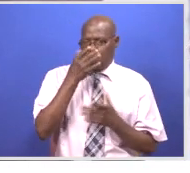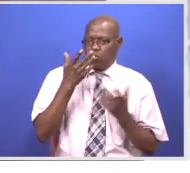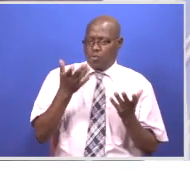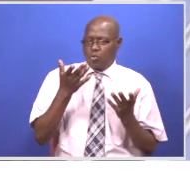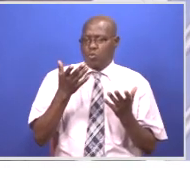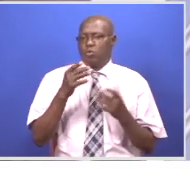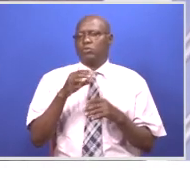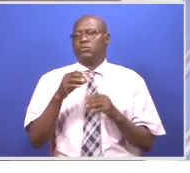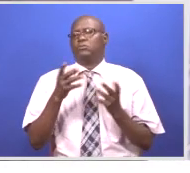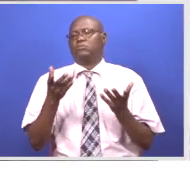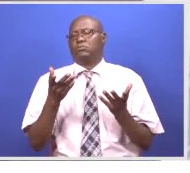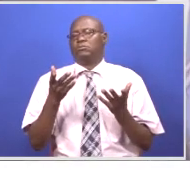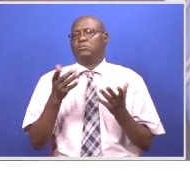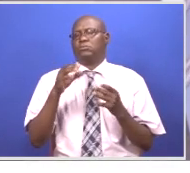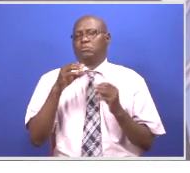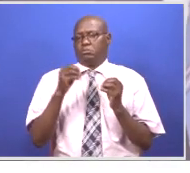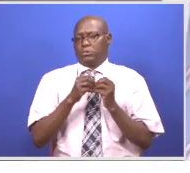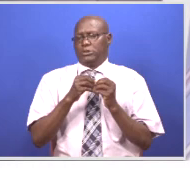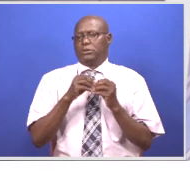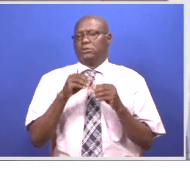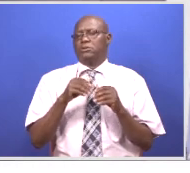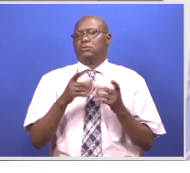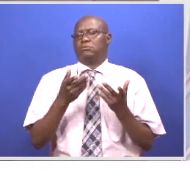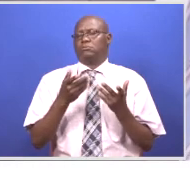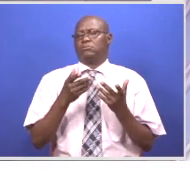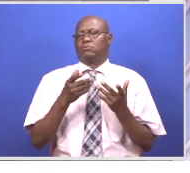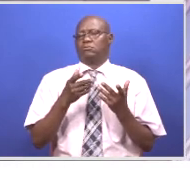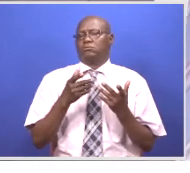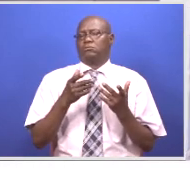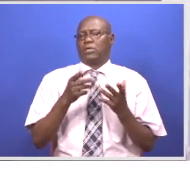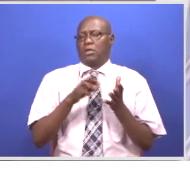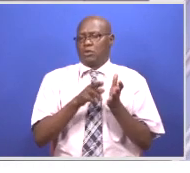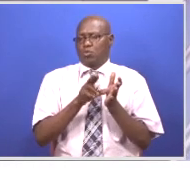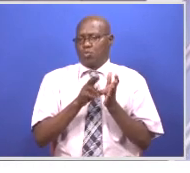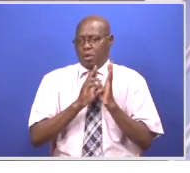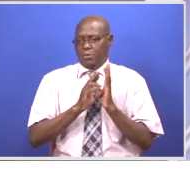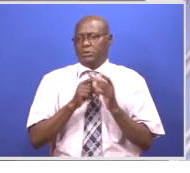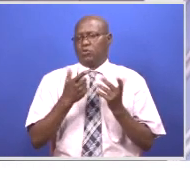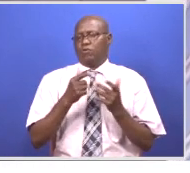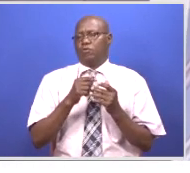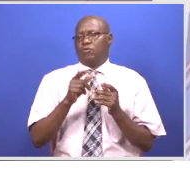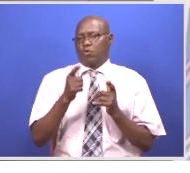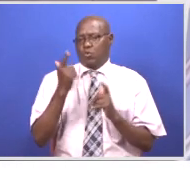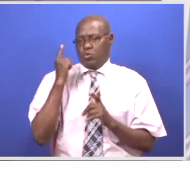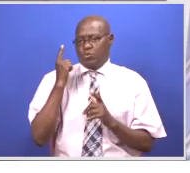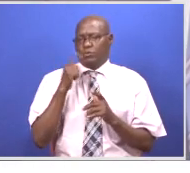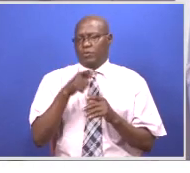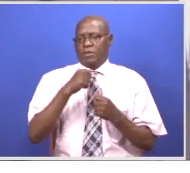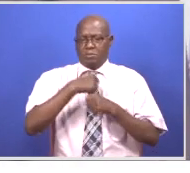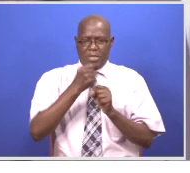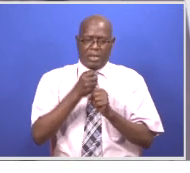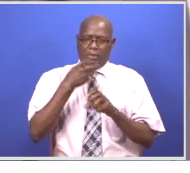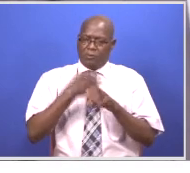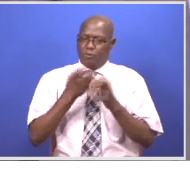the requirements of the law. And this is not to make it difficult for businessmen who